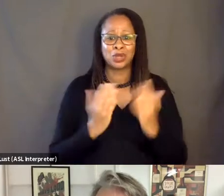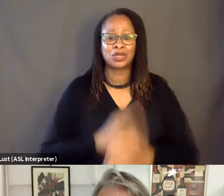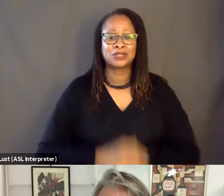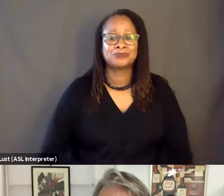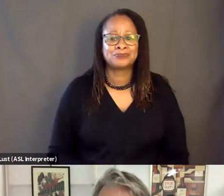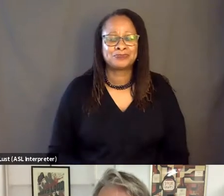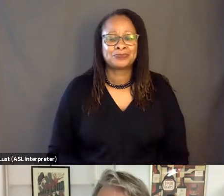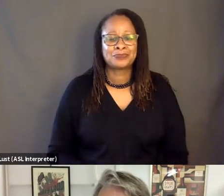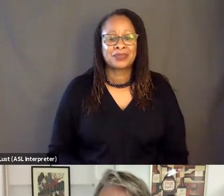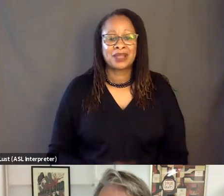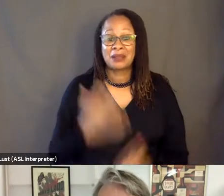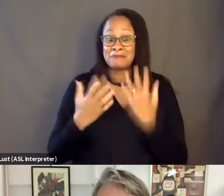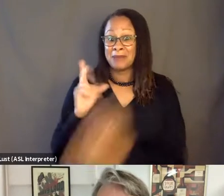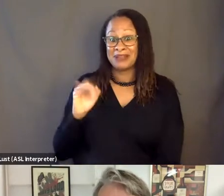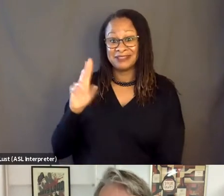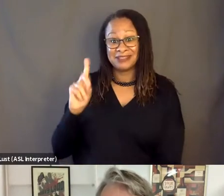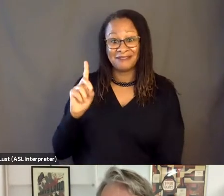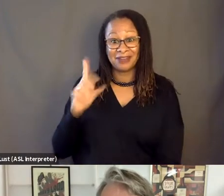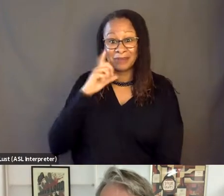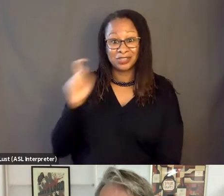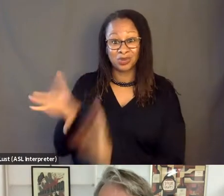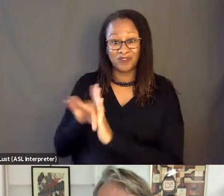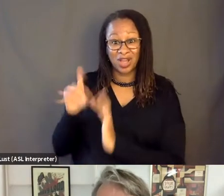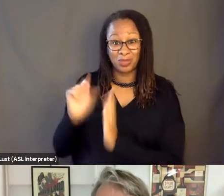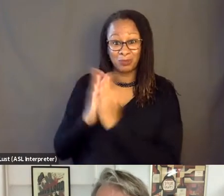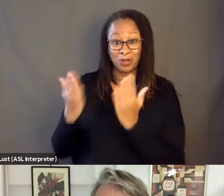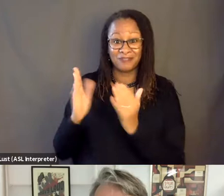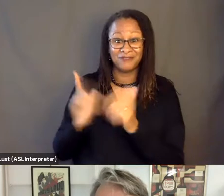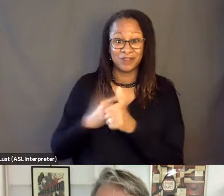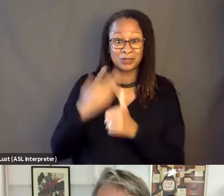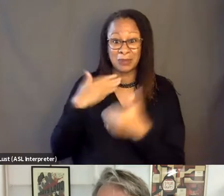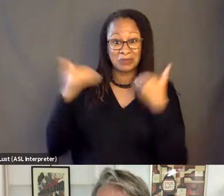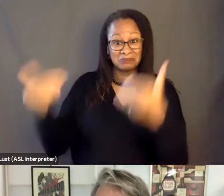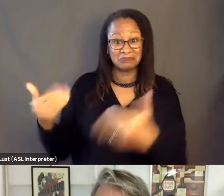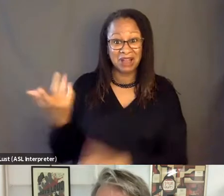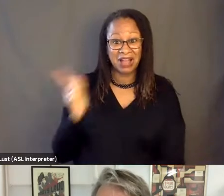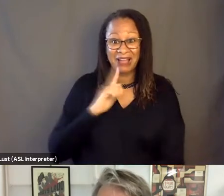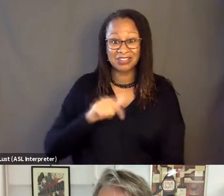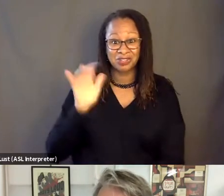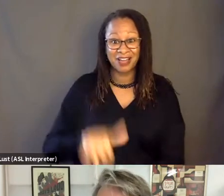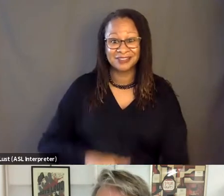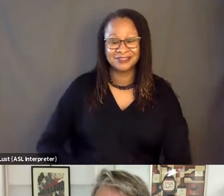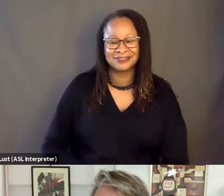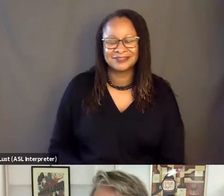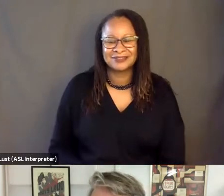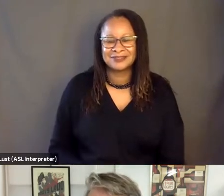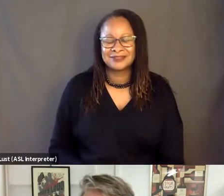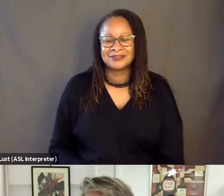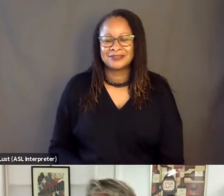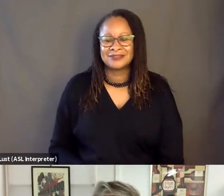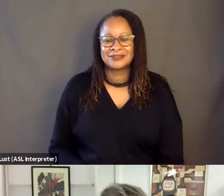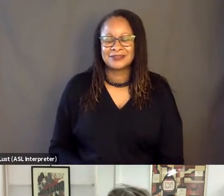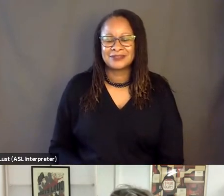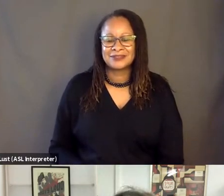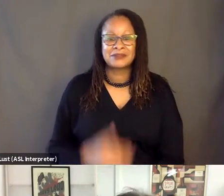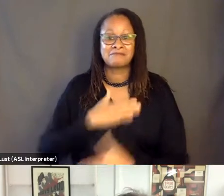David, maybe you should, since you found it first, you should... go for it. You know. Okay. Well, my wife found it